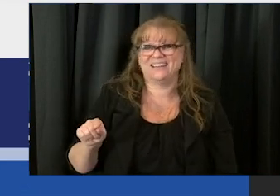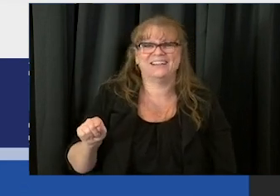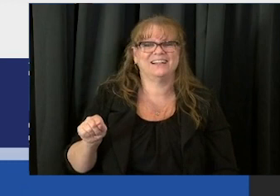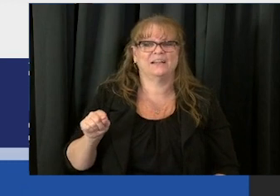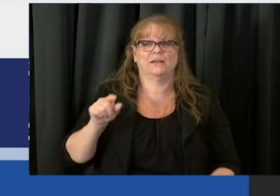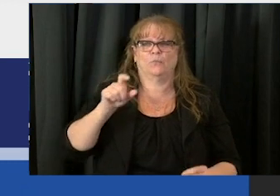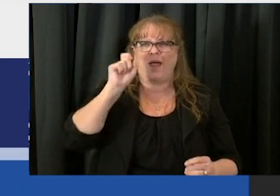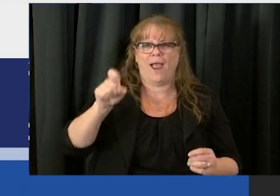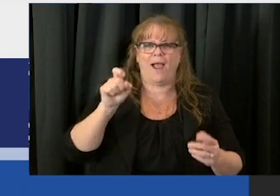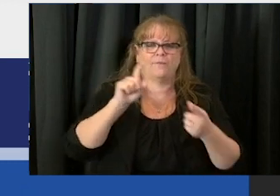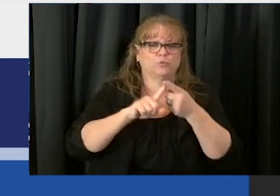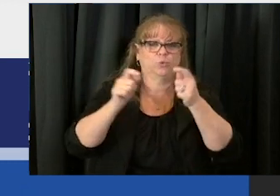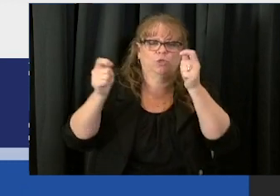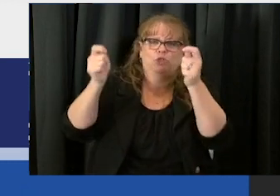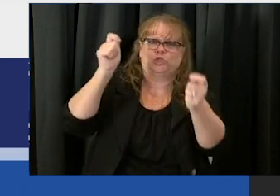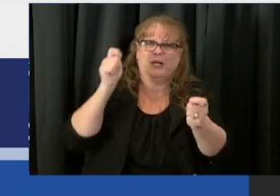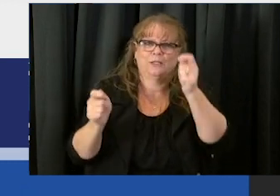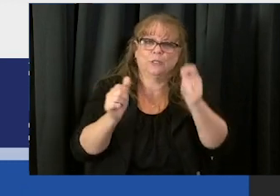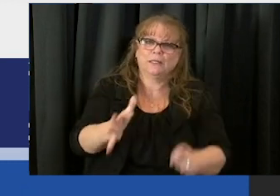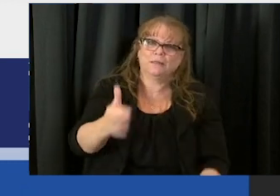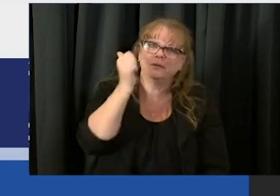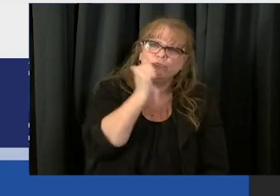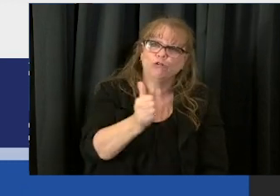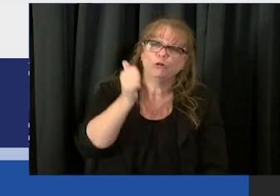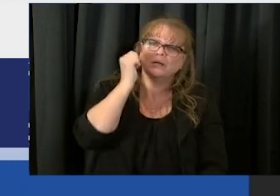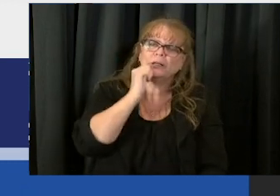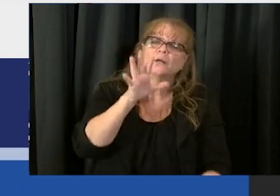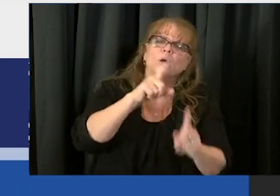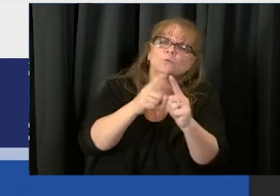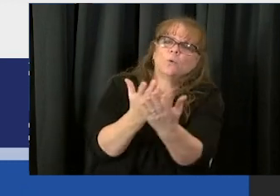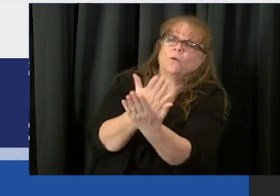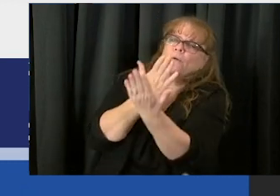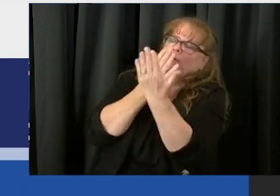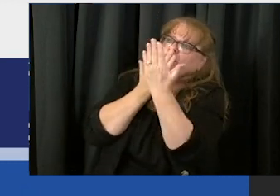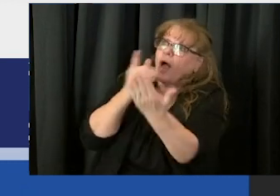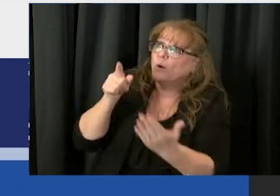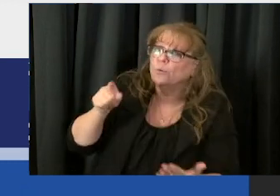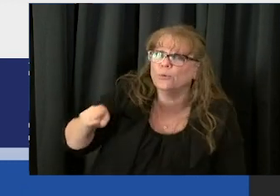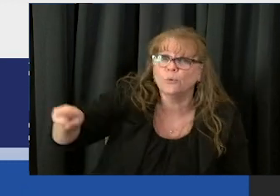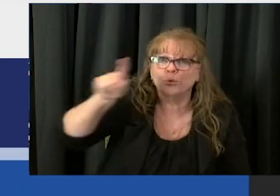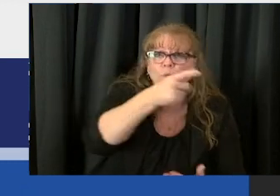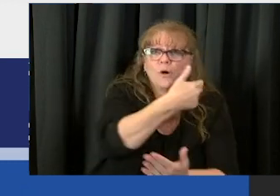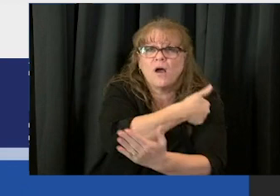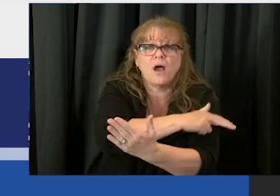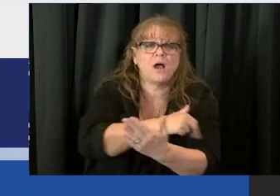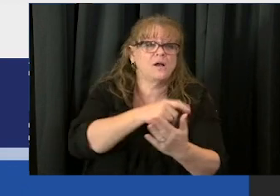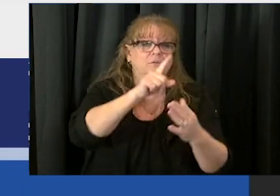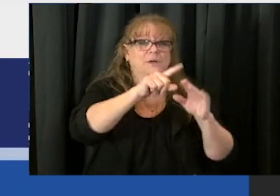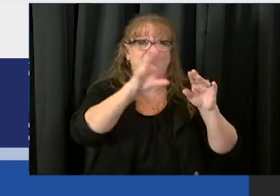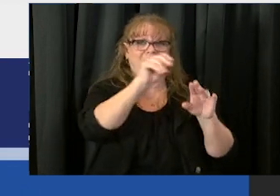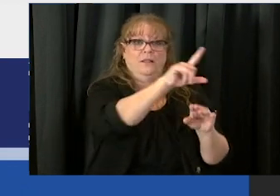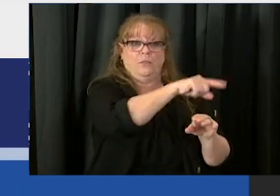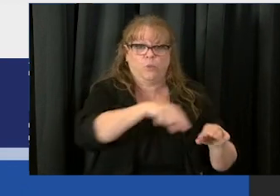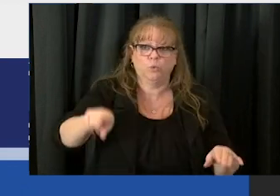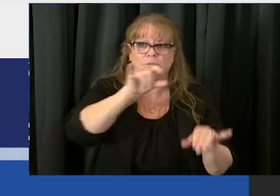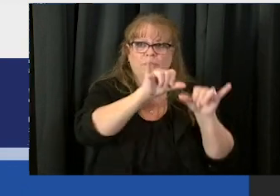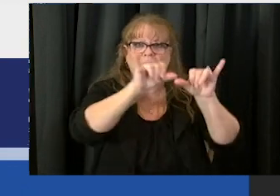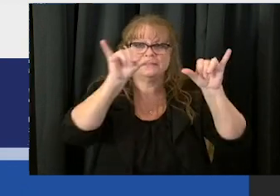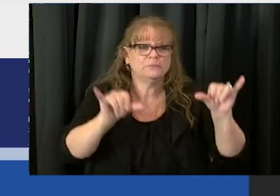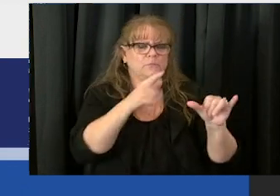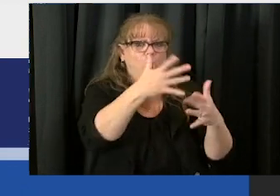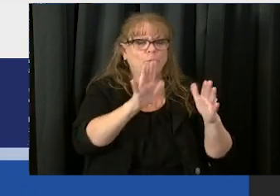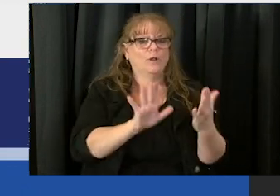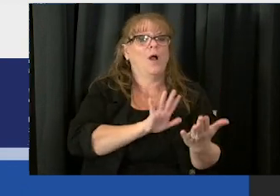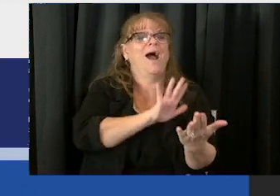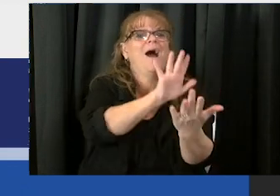quickly. They are contacting the people that are in their database 70 and up first, but they will also be taking signups from